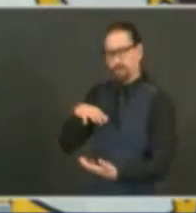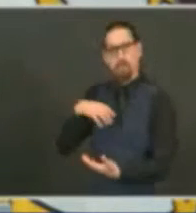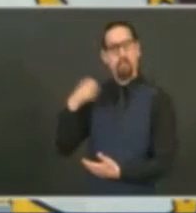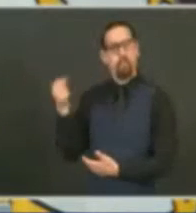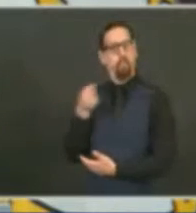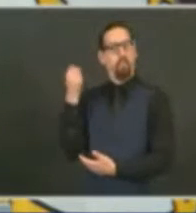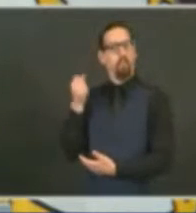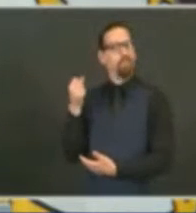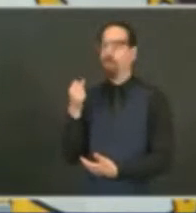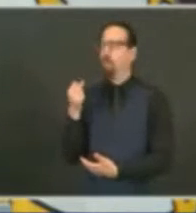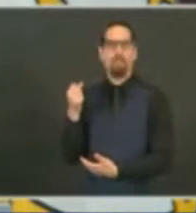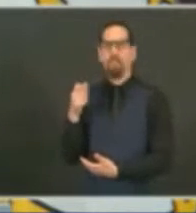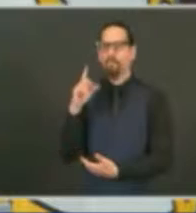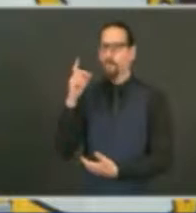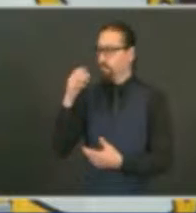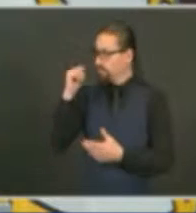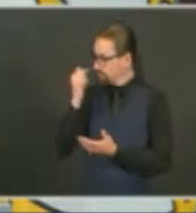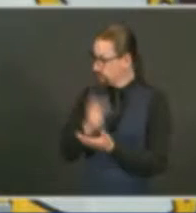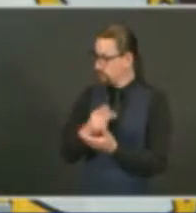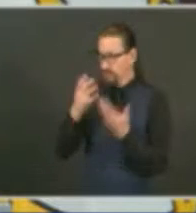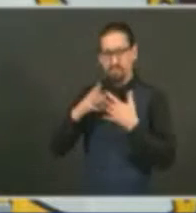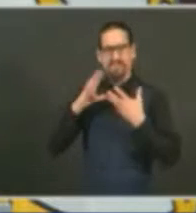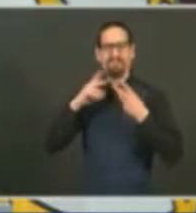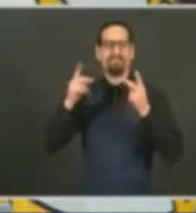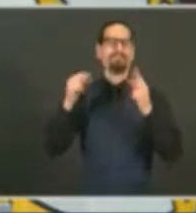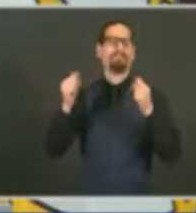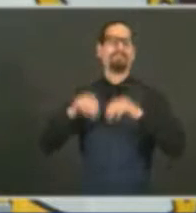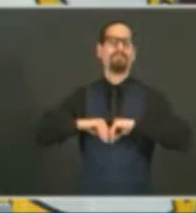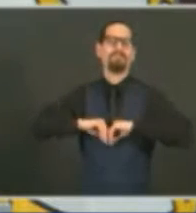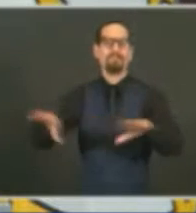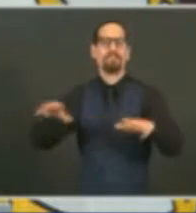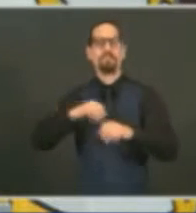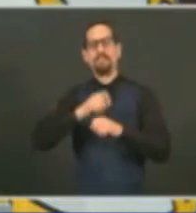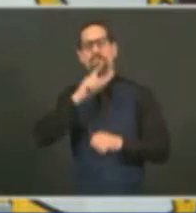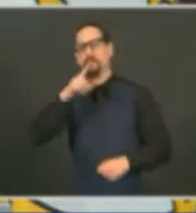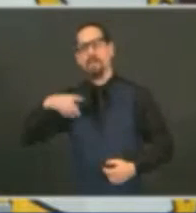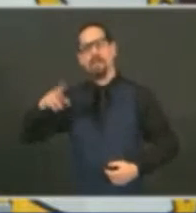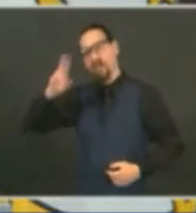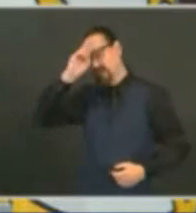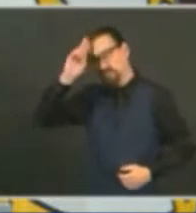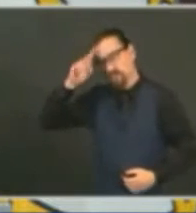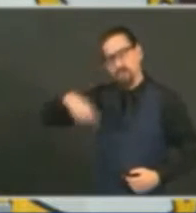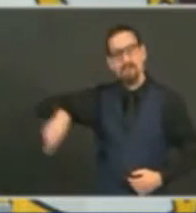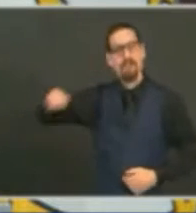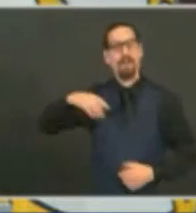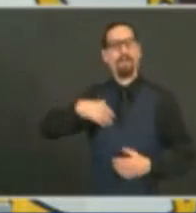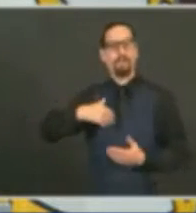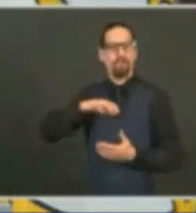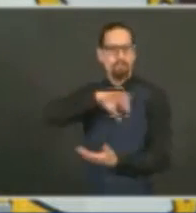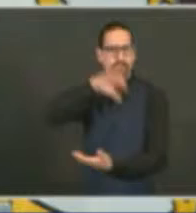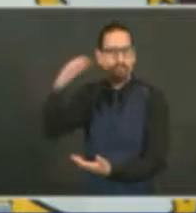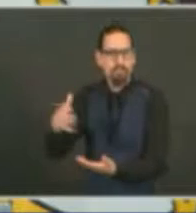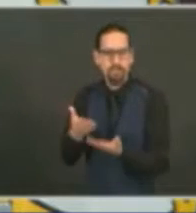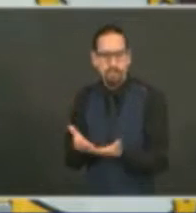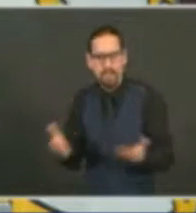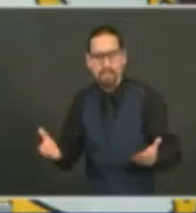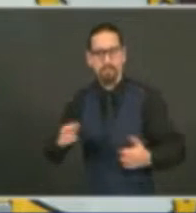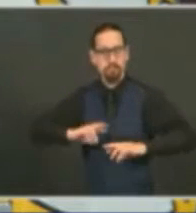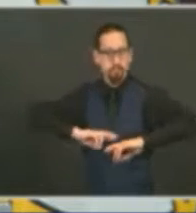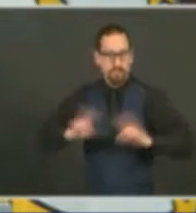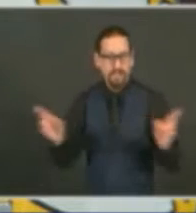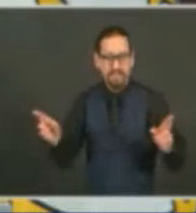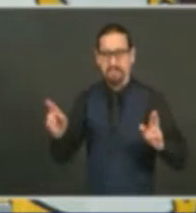working with hospitals to ensure they have the supplies and personnel to receive, store, handle, and administer